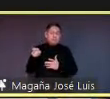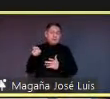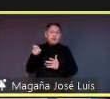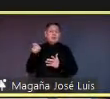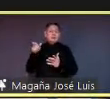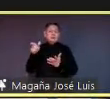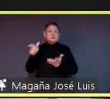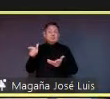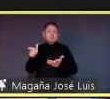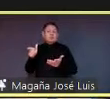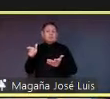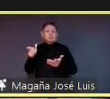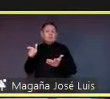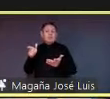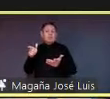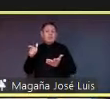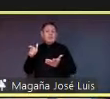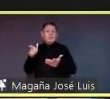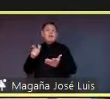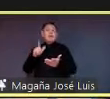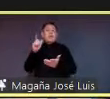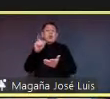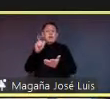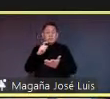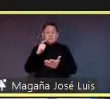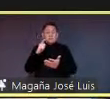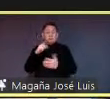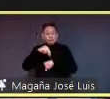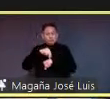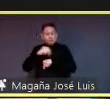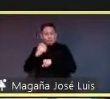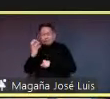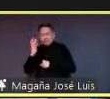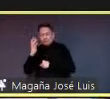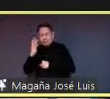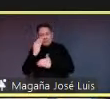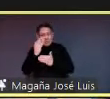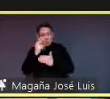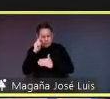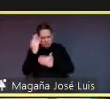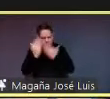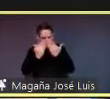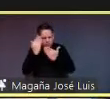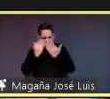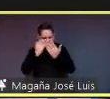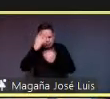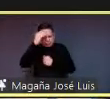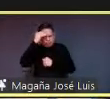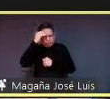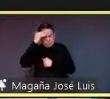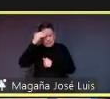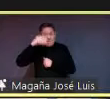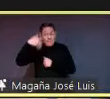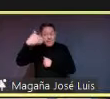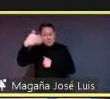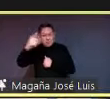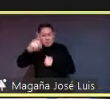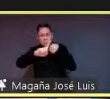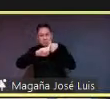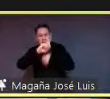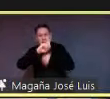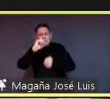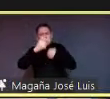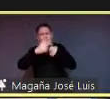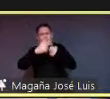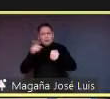professional practice. They need to be capable of applying their knowledge, And this includes attitudes in each